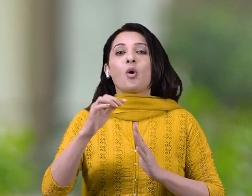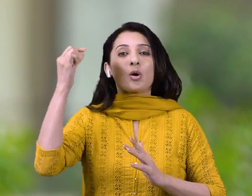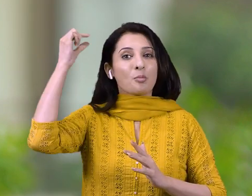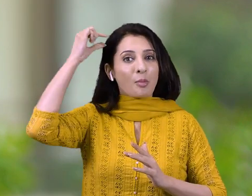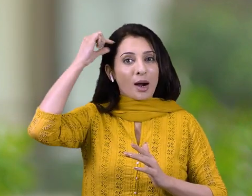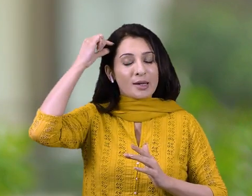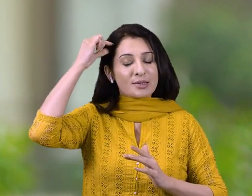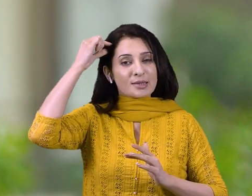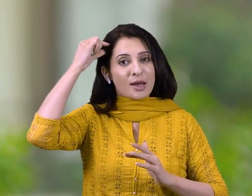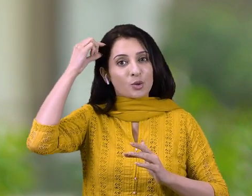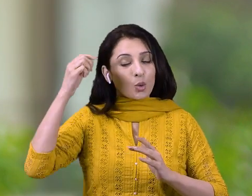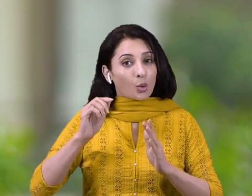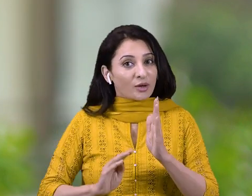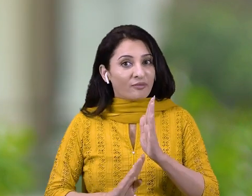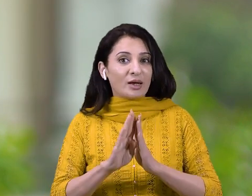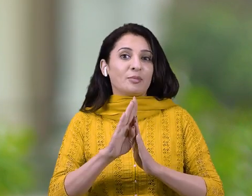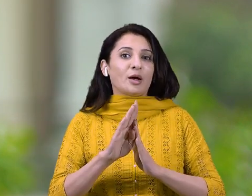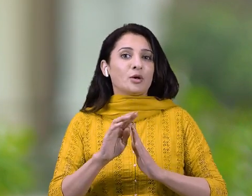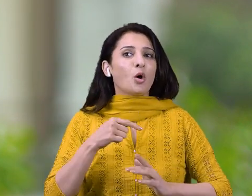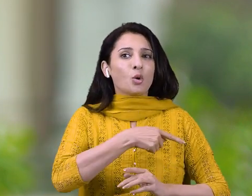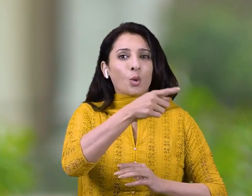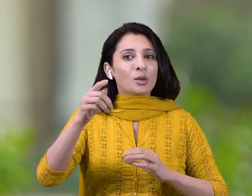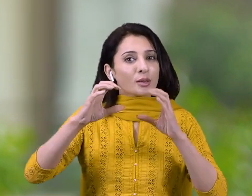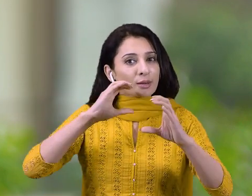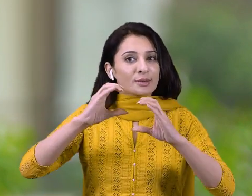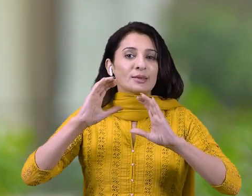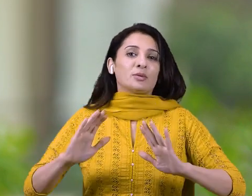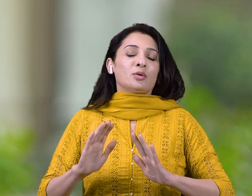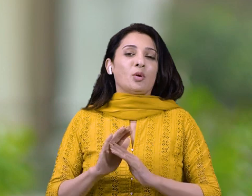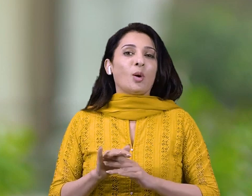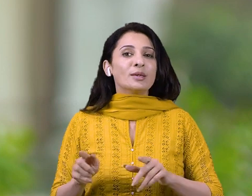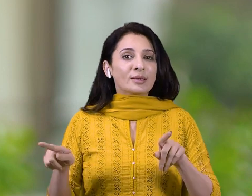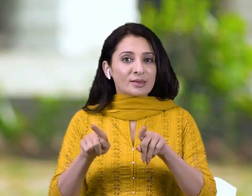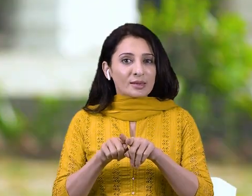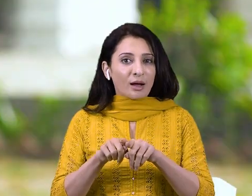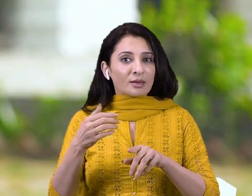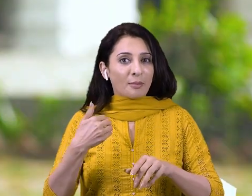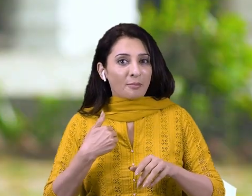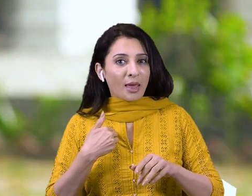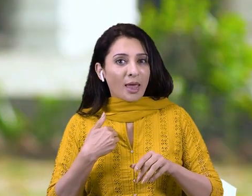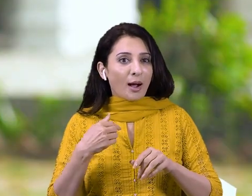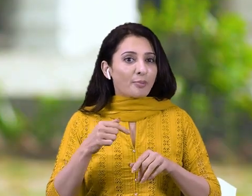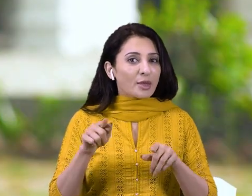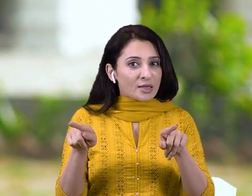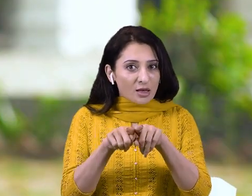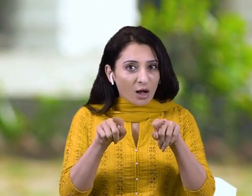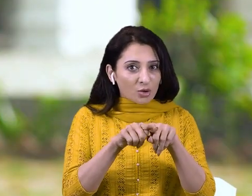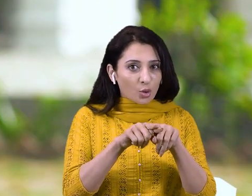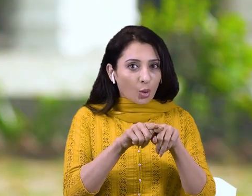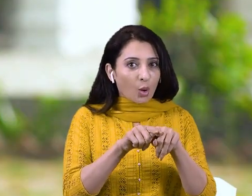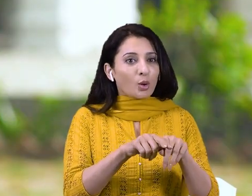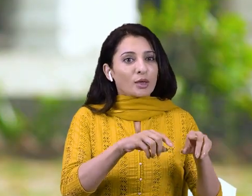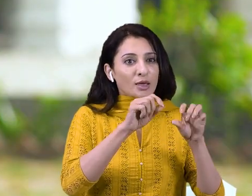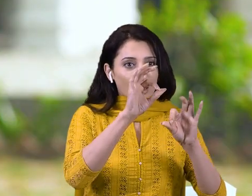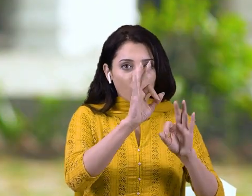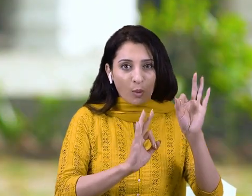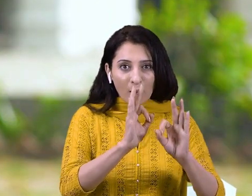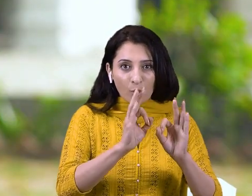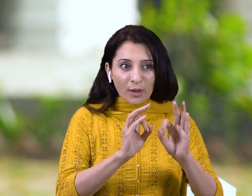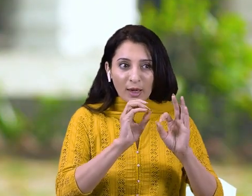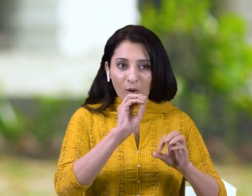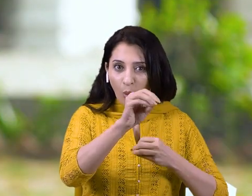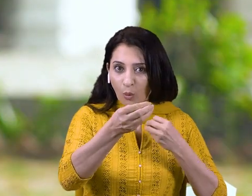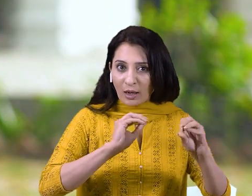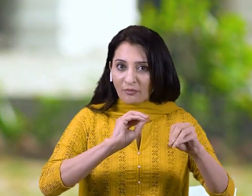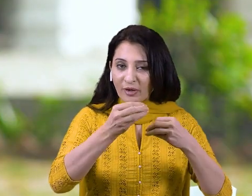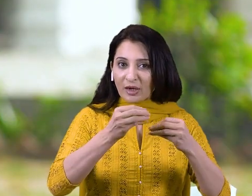and how you interact with people. And because of that, me specifically, what I've worked in is our peer welfare program, which is an initiative